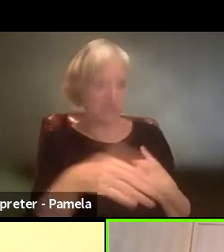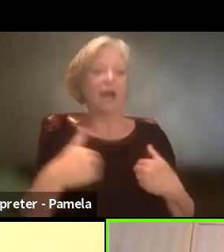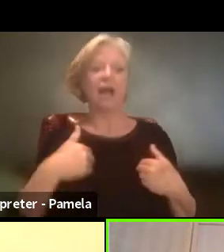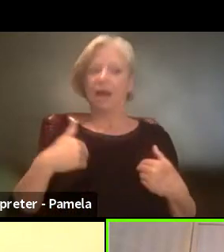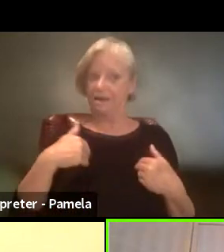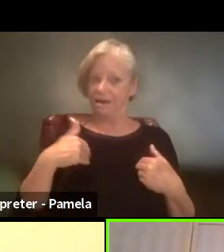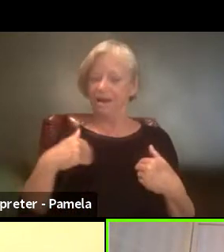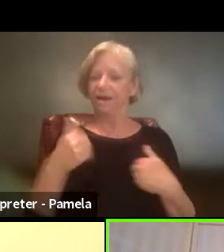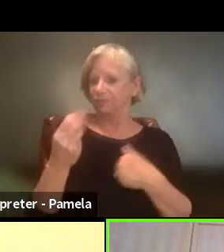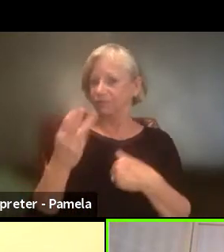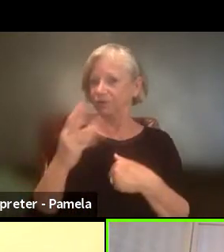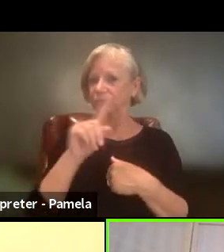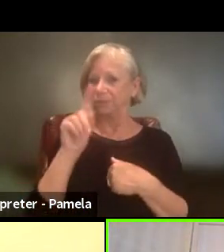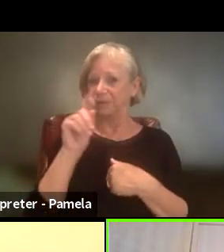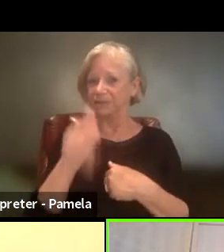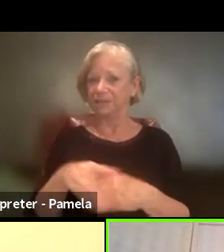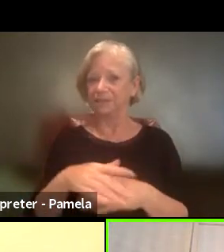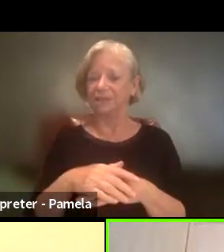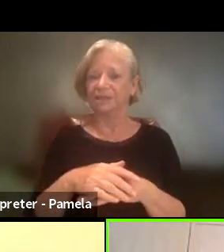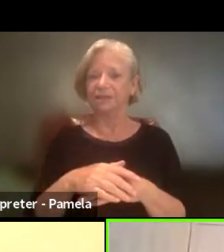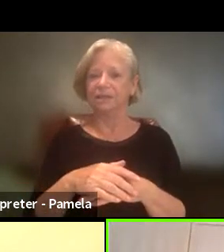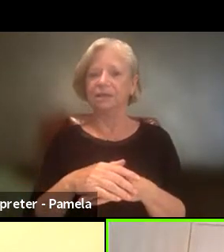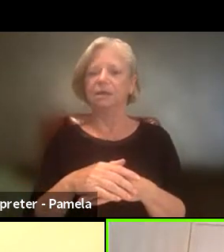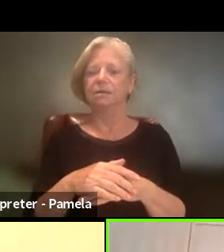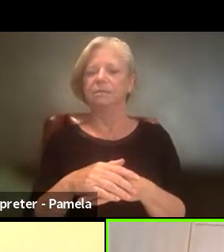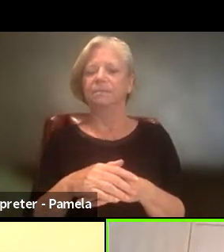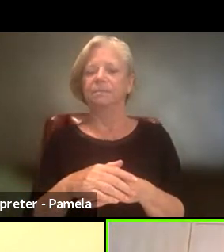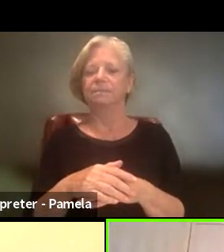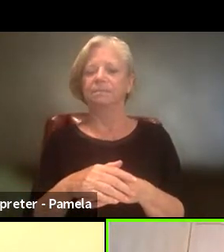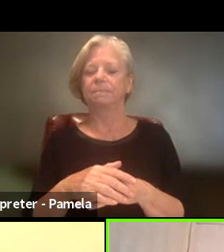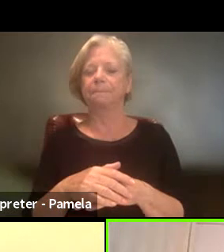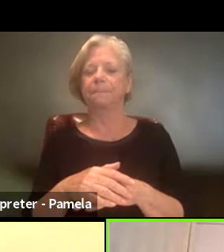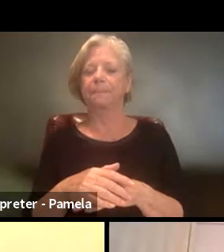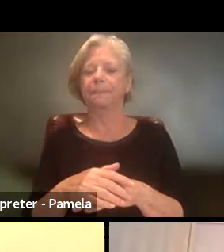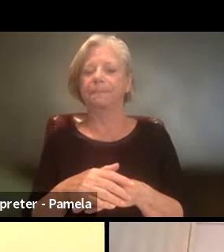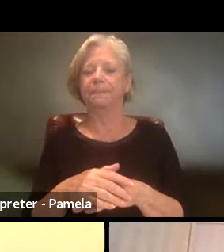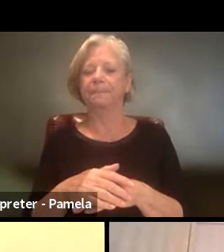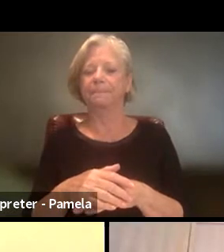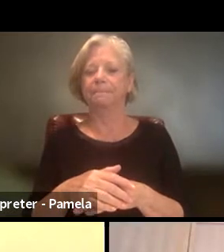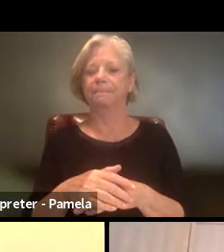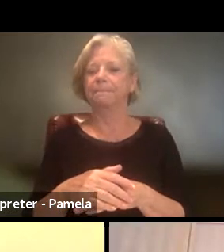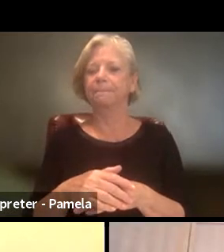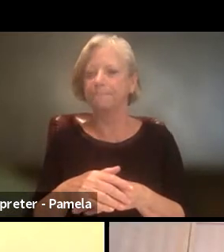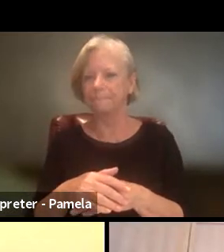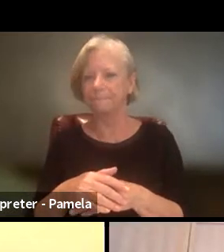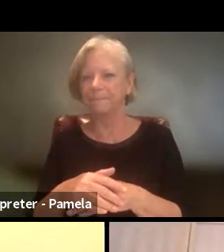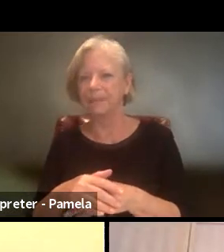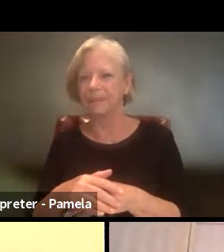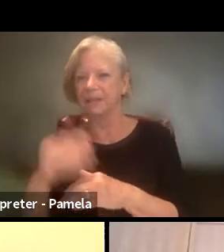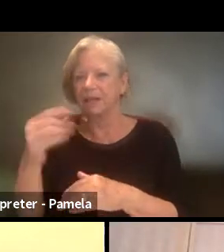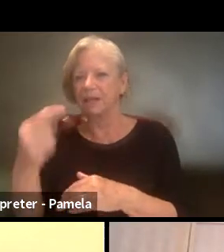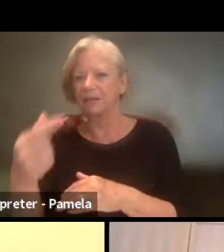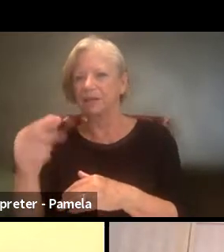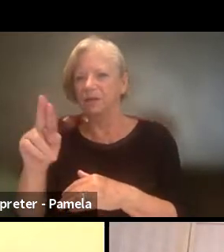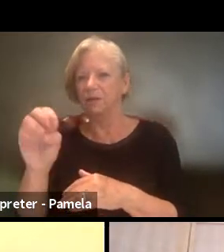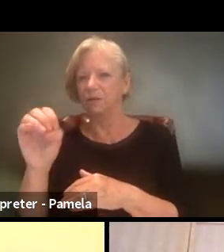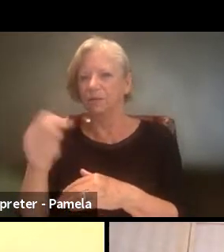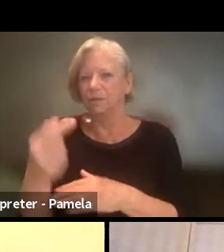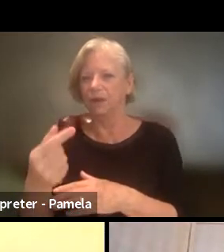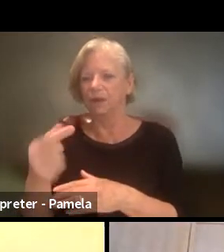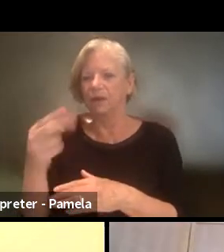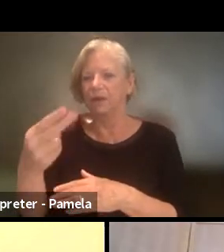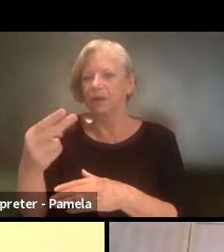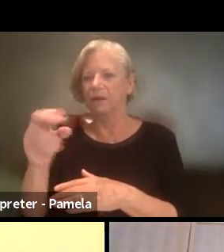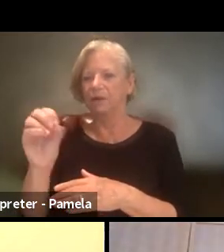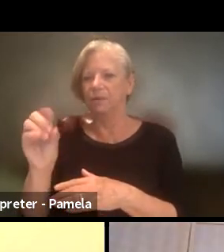So anybody want to start with a question? Yeah, this is Greg Hodge. I've got a question. And first of all, can